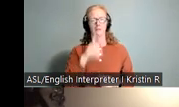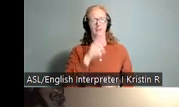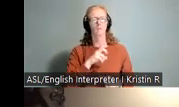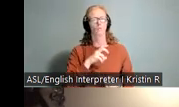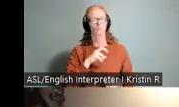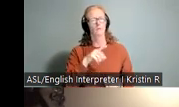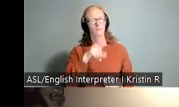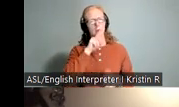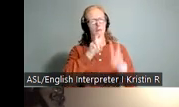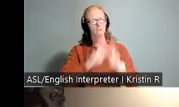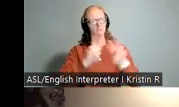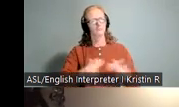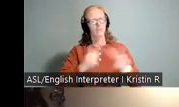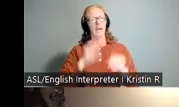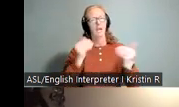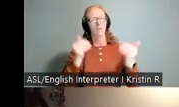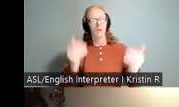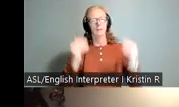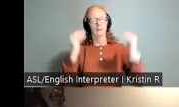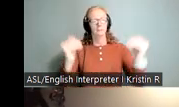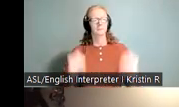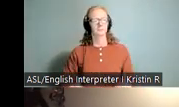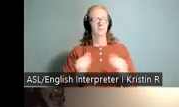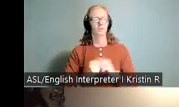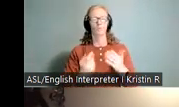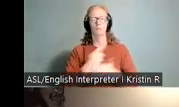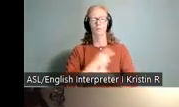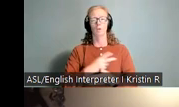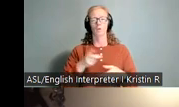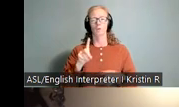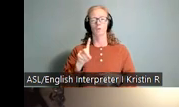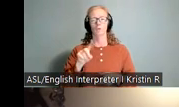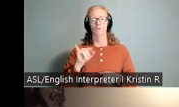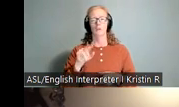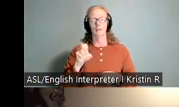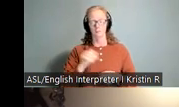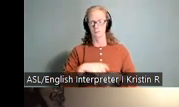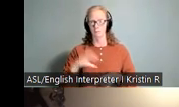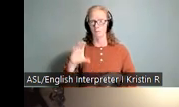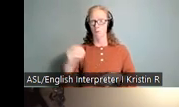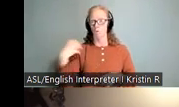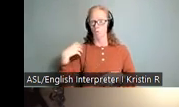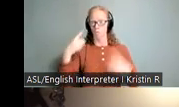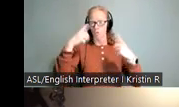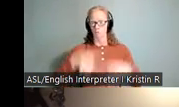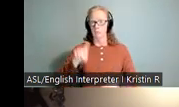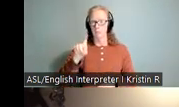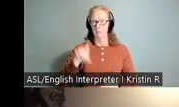this and recommend that we move on to review directives, but I want to make sure that the co-chairs agree.